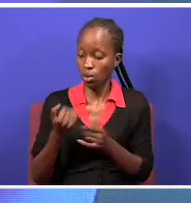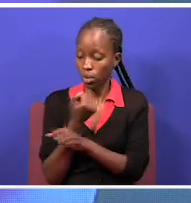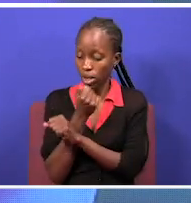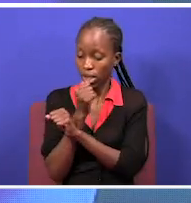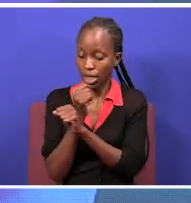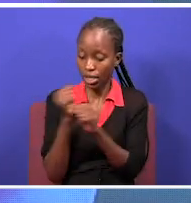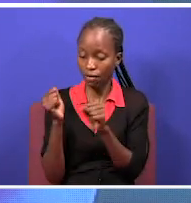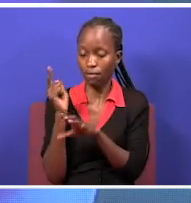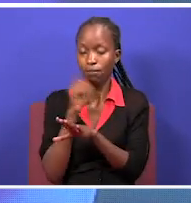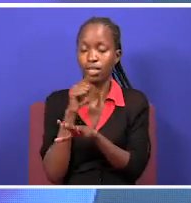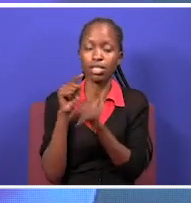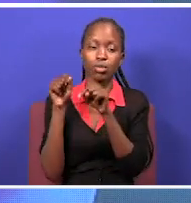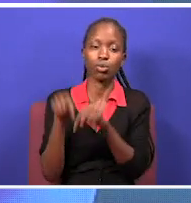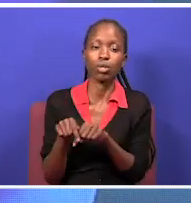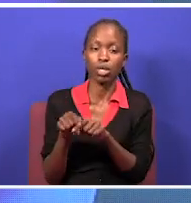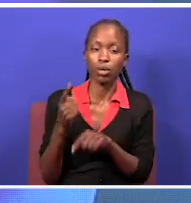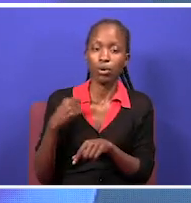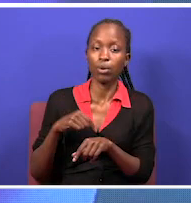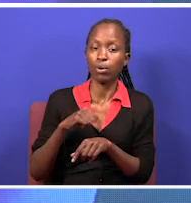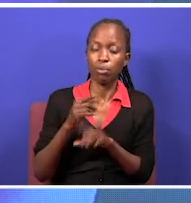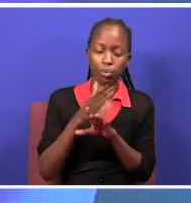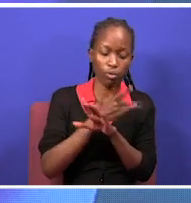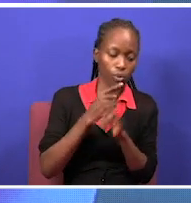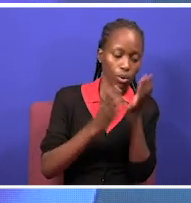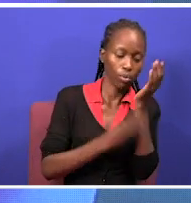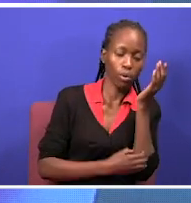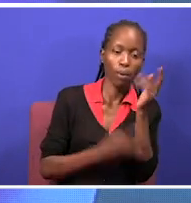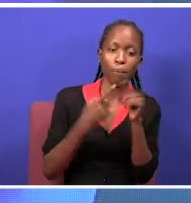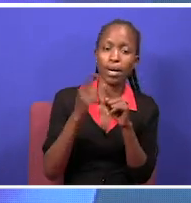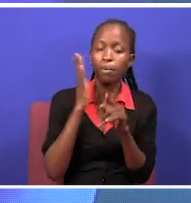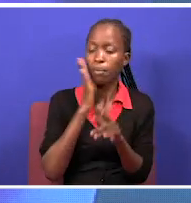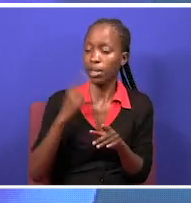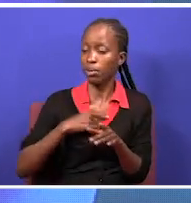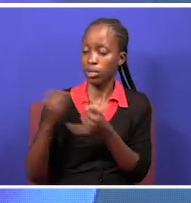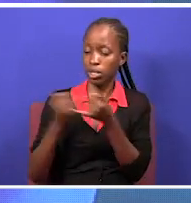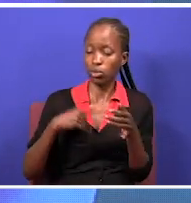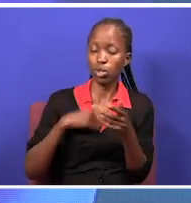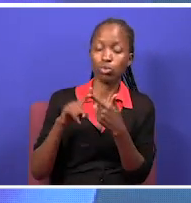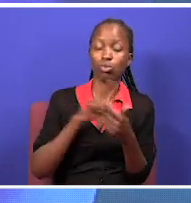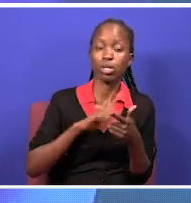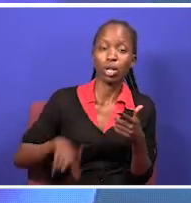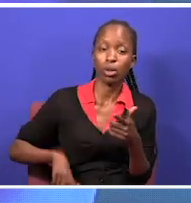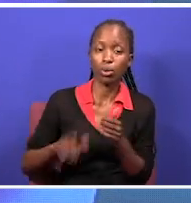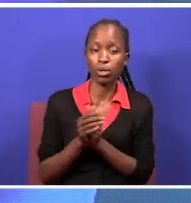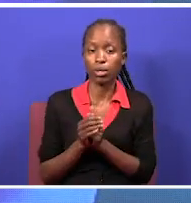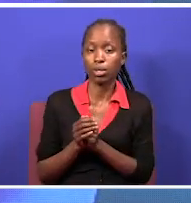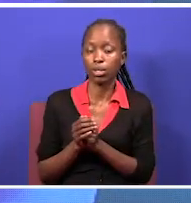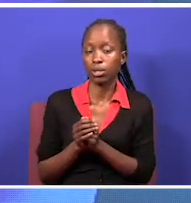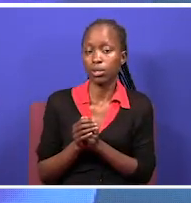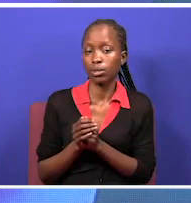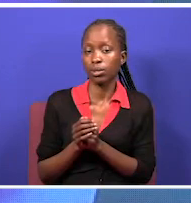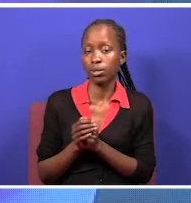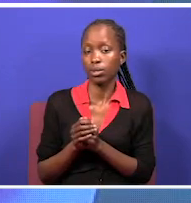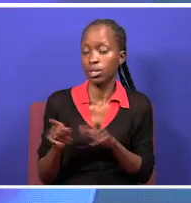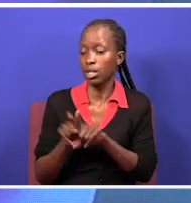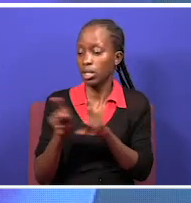Lord today? We were very poor. But mom introduced us to the Lord. Not just that,